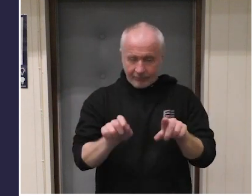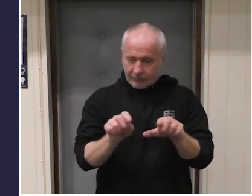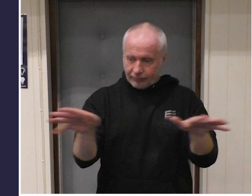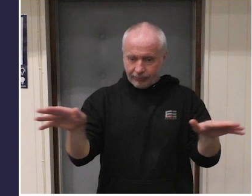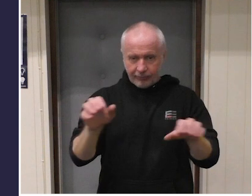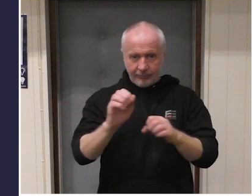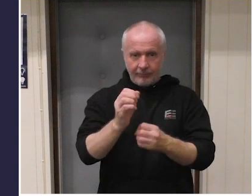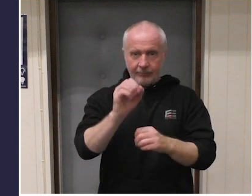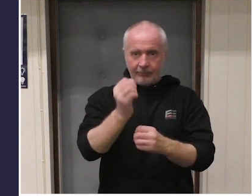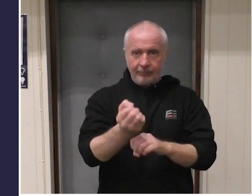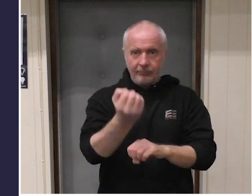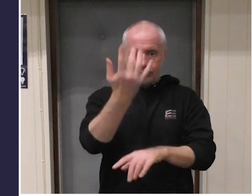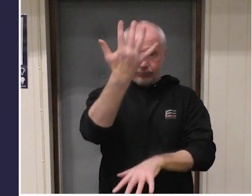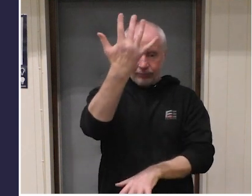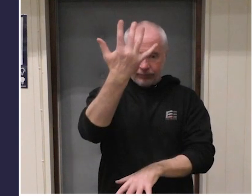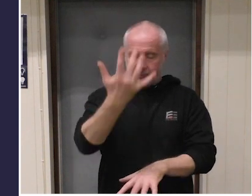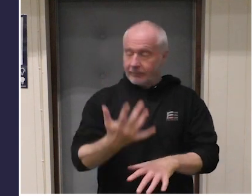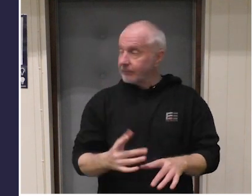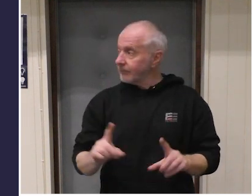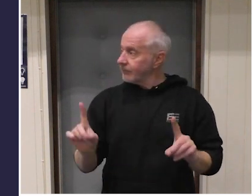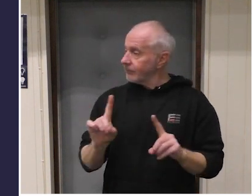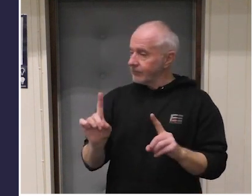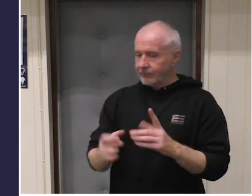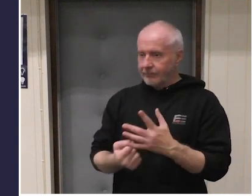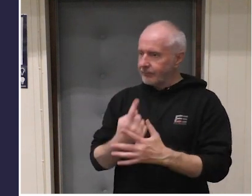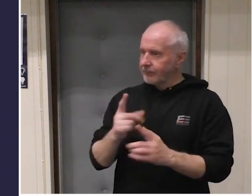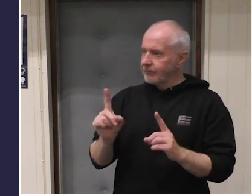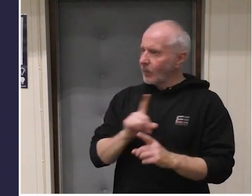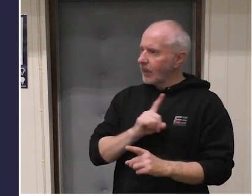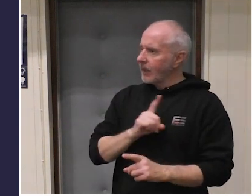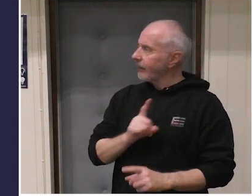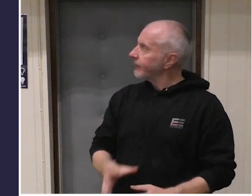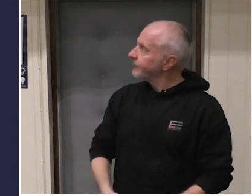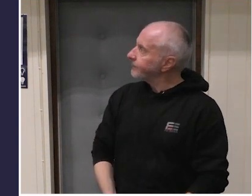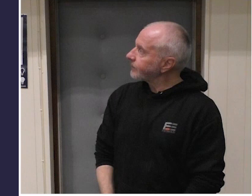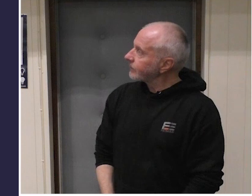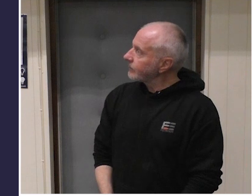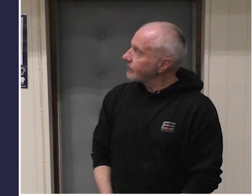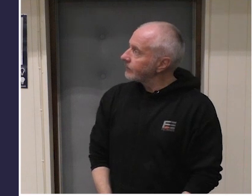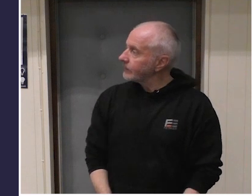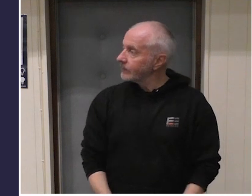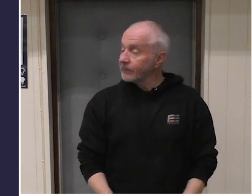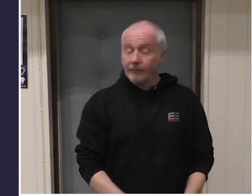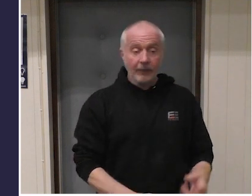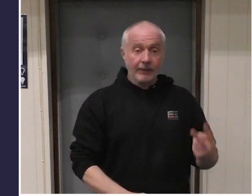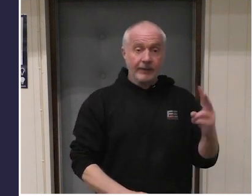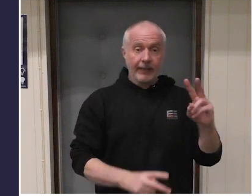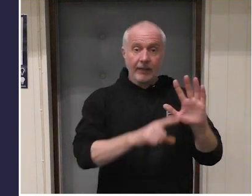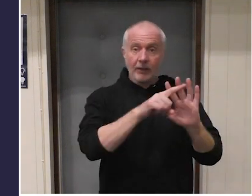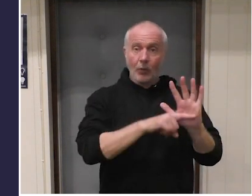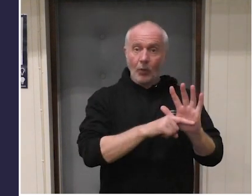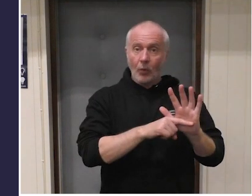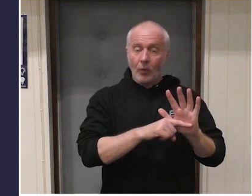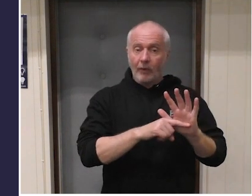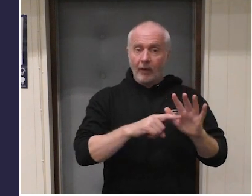what's going on, right? Does that mean the second law of thermodynamics is this argument